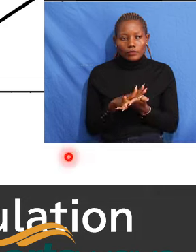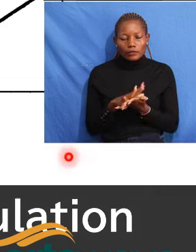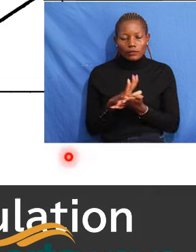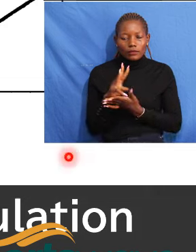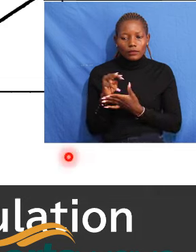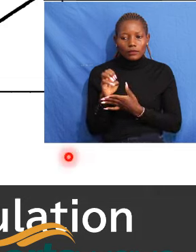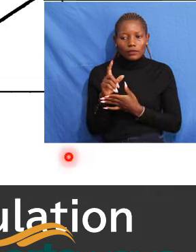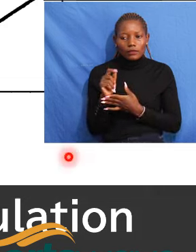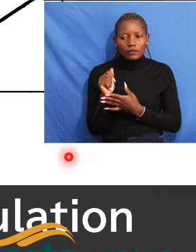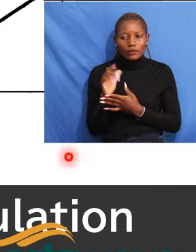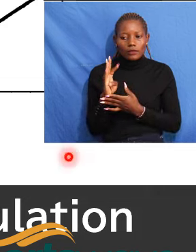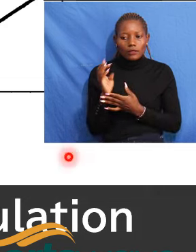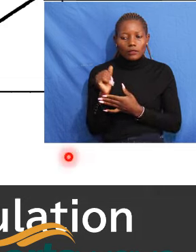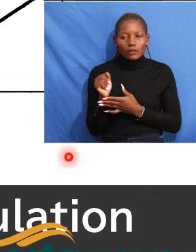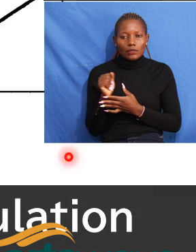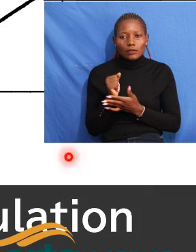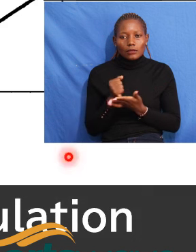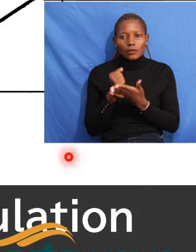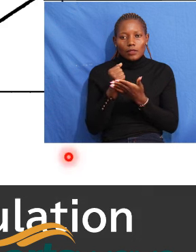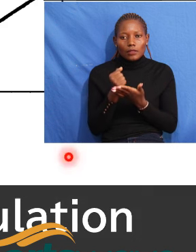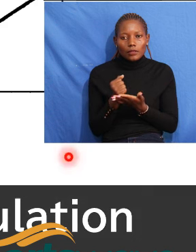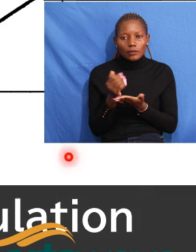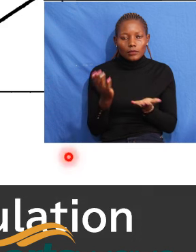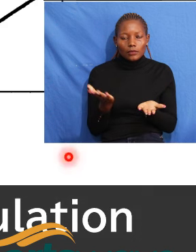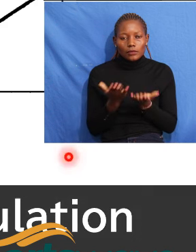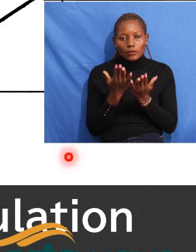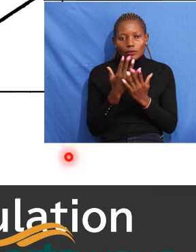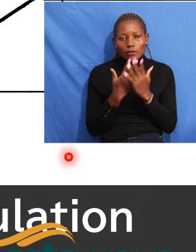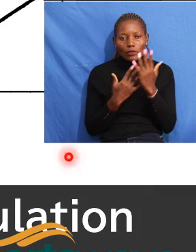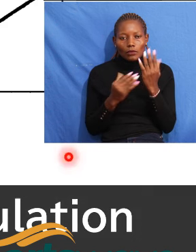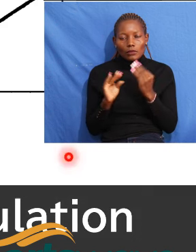metabolites by promoting blood circulation.